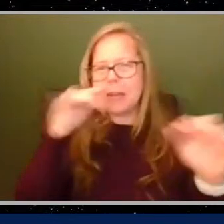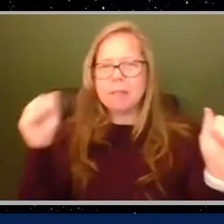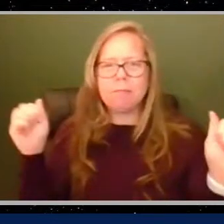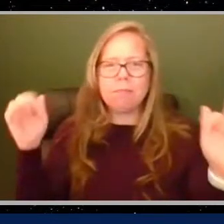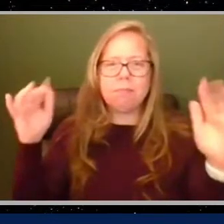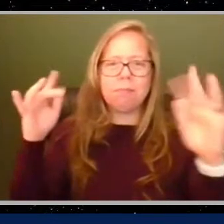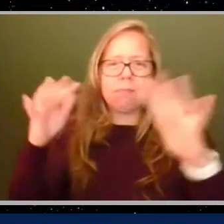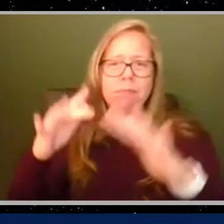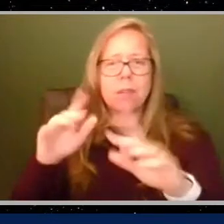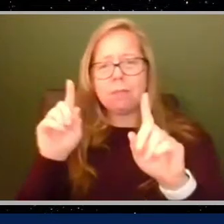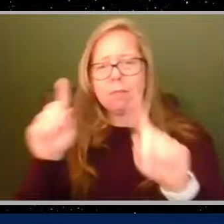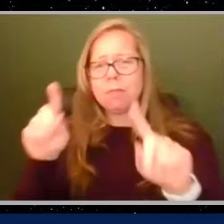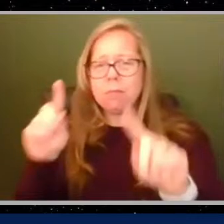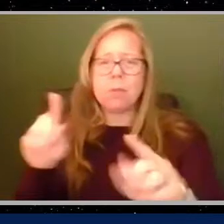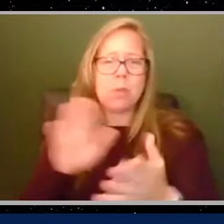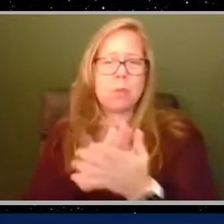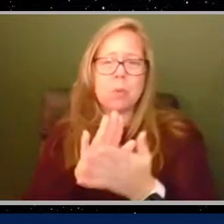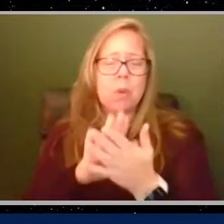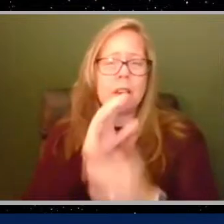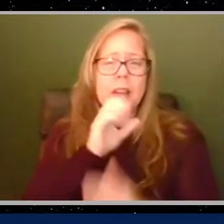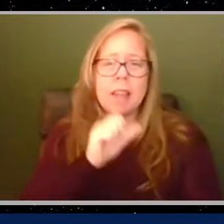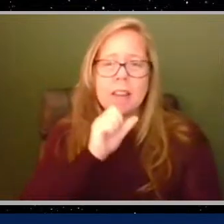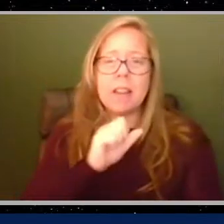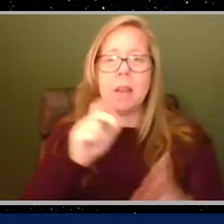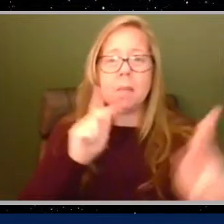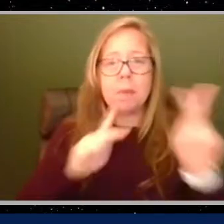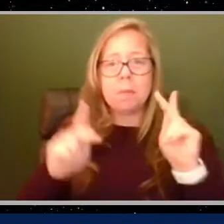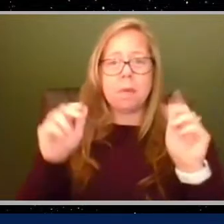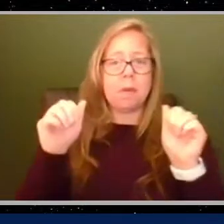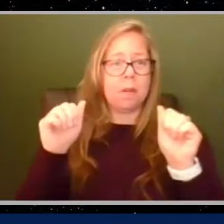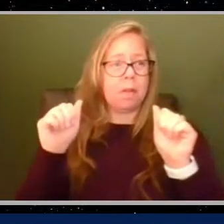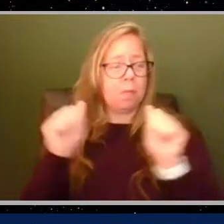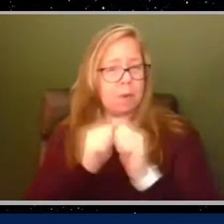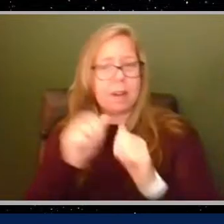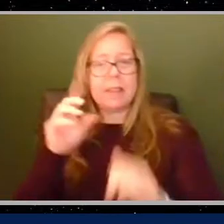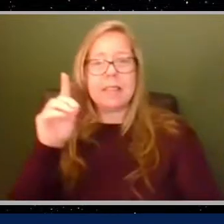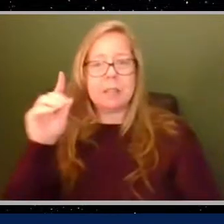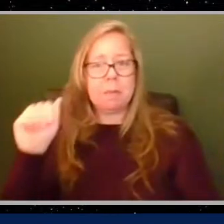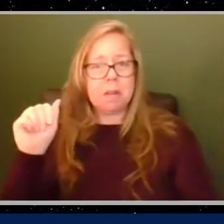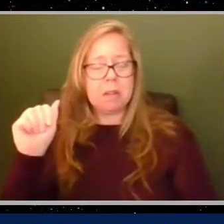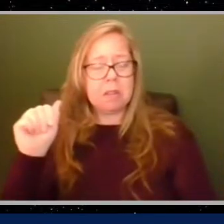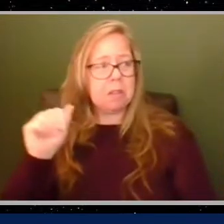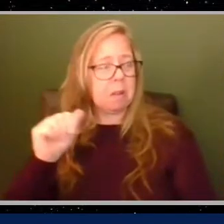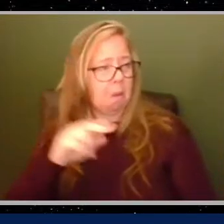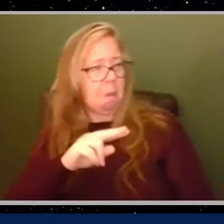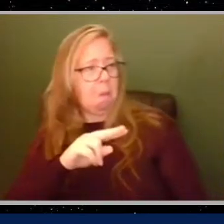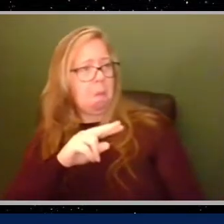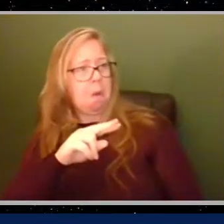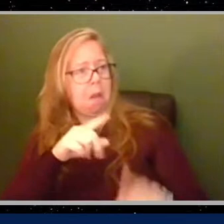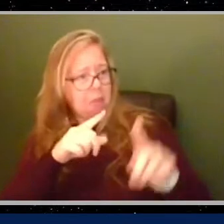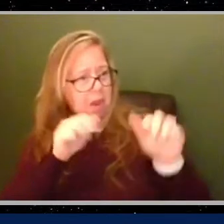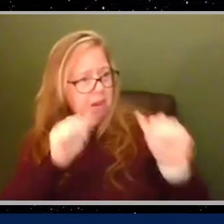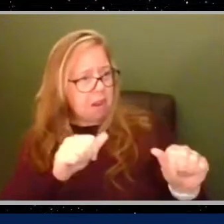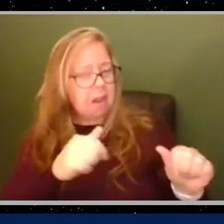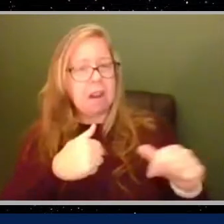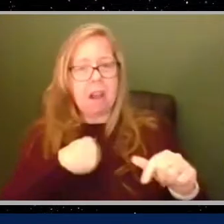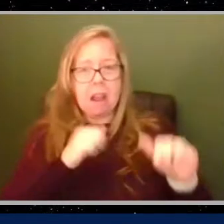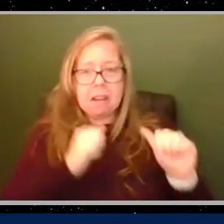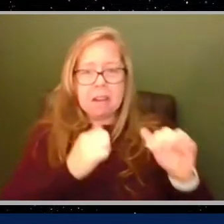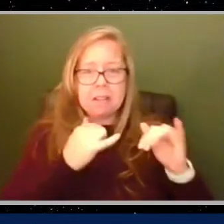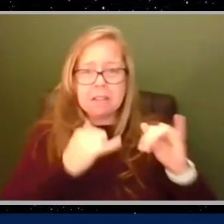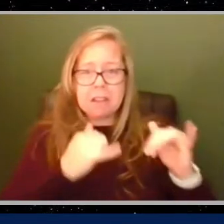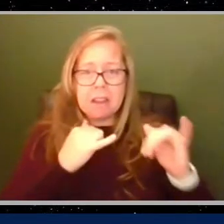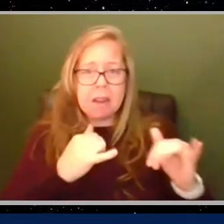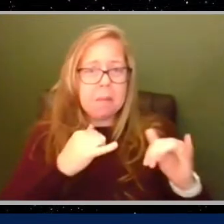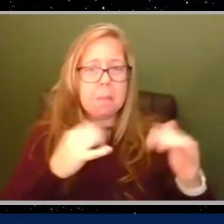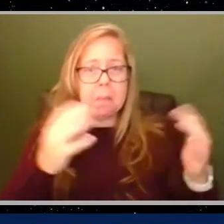age. So people with disabilities could see themselves then as the potential to become an astronaut, seeing someone else with a disability, kind of pretending to be one